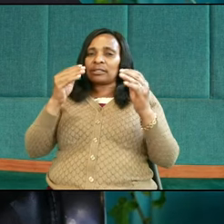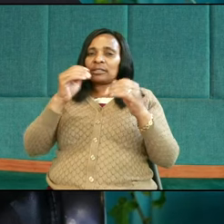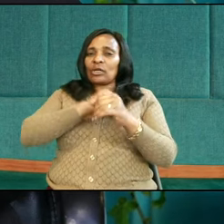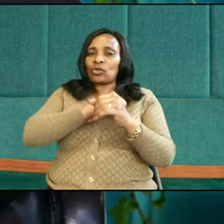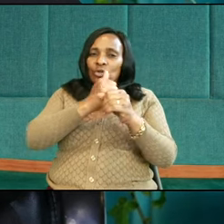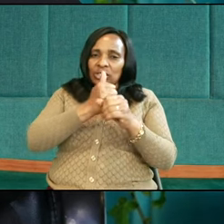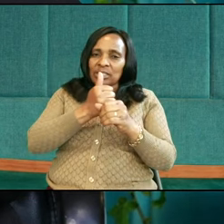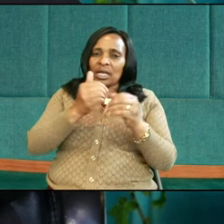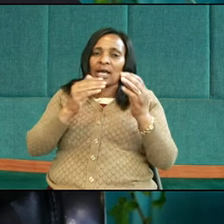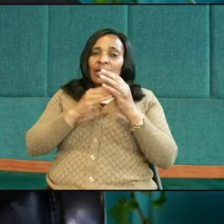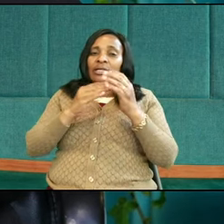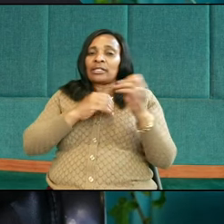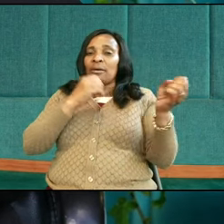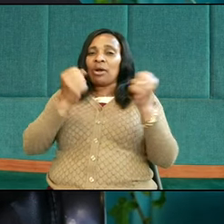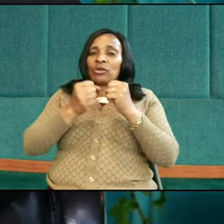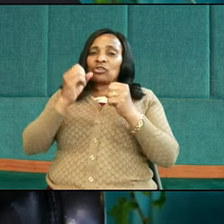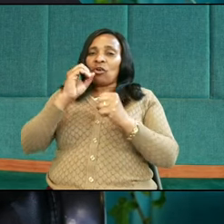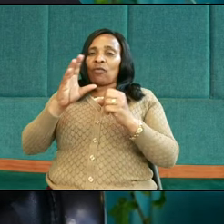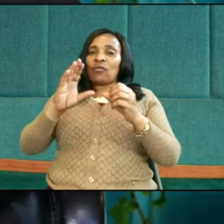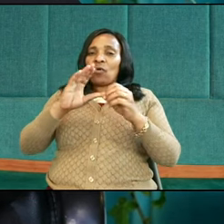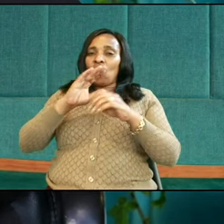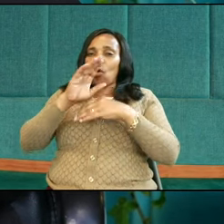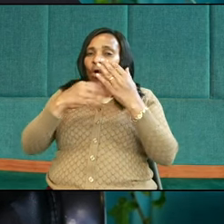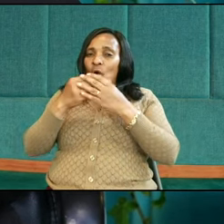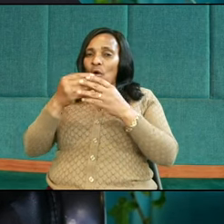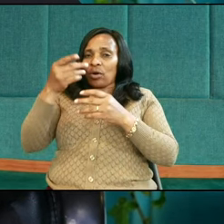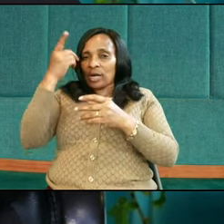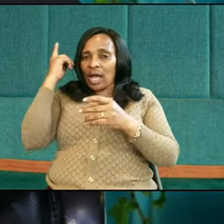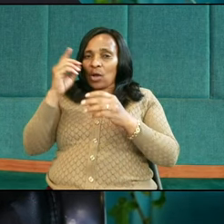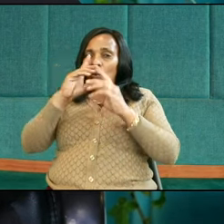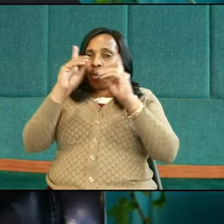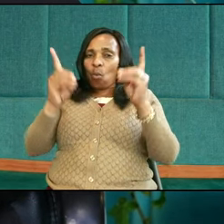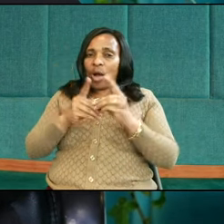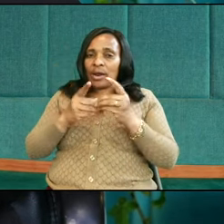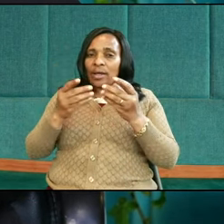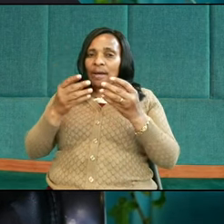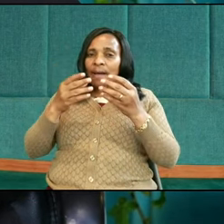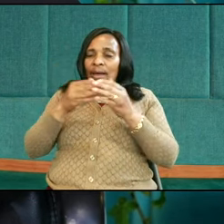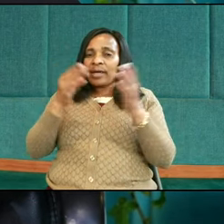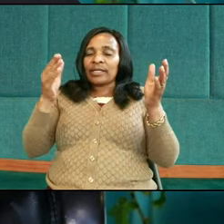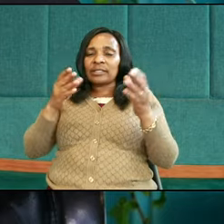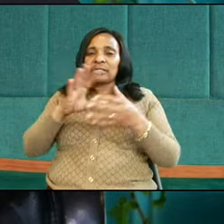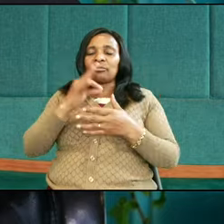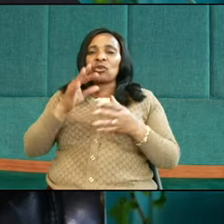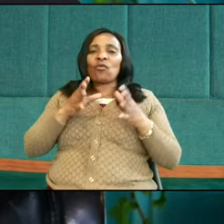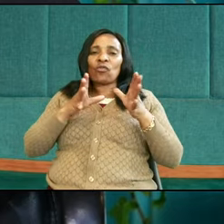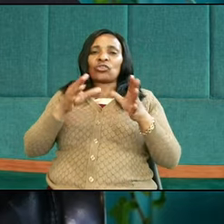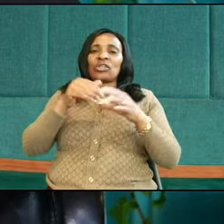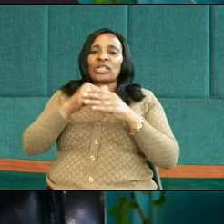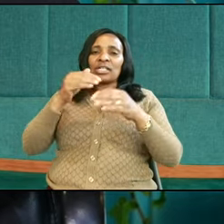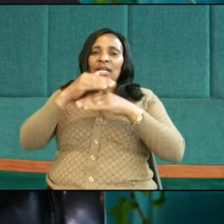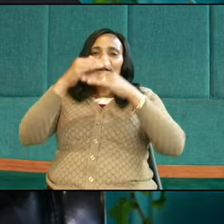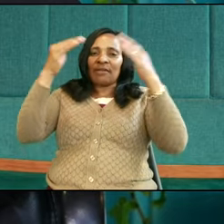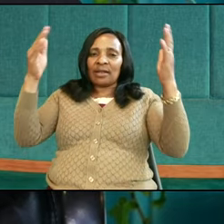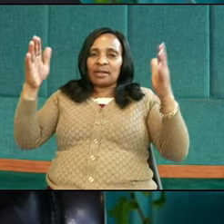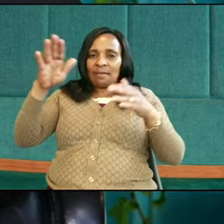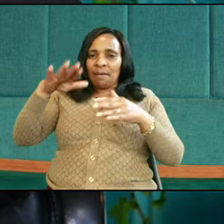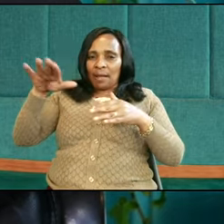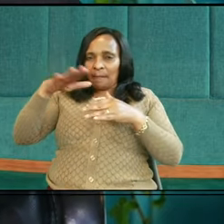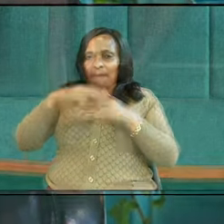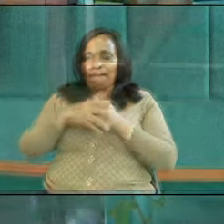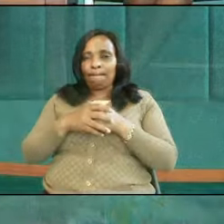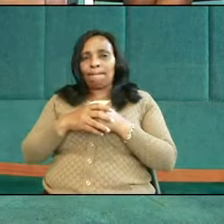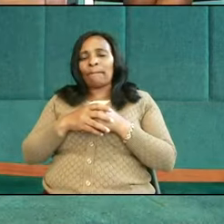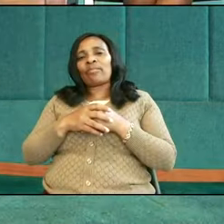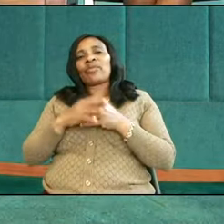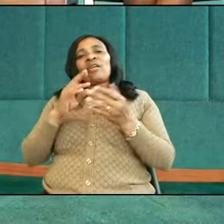powers of this dark world, and against the spiritual forces of evil in the heavenly realms.